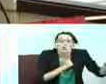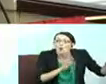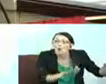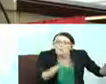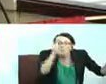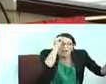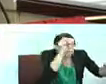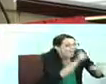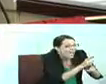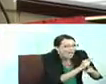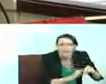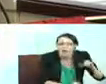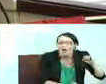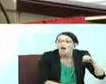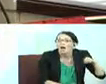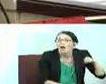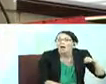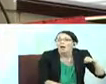brother?